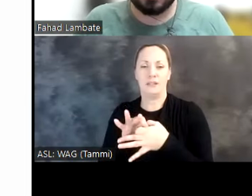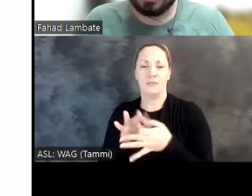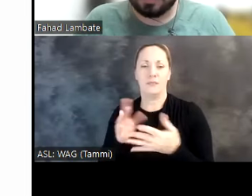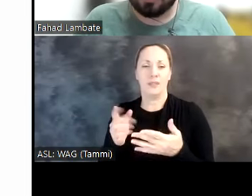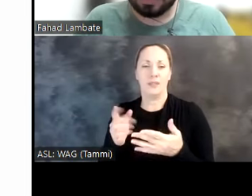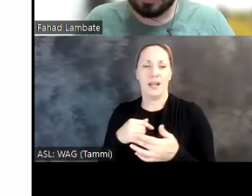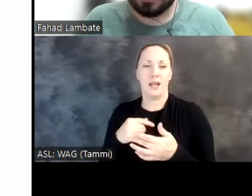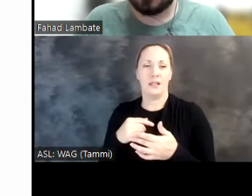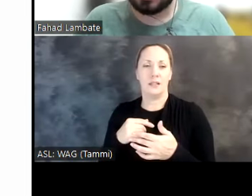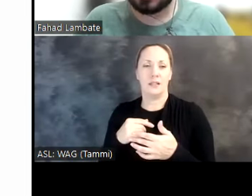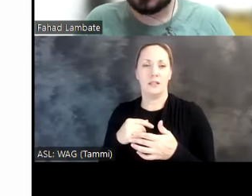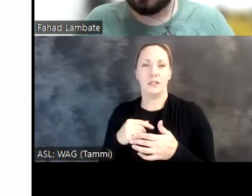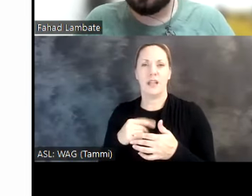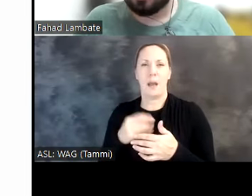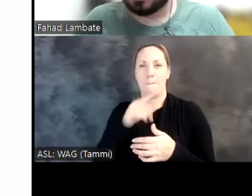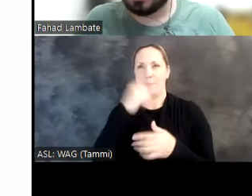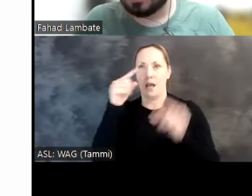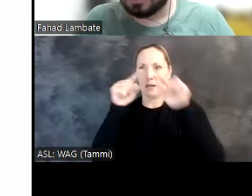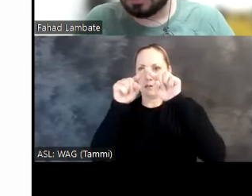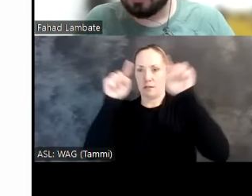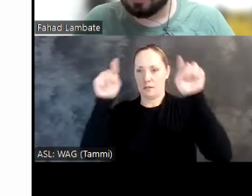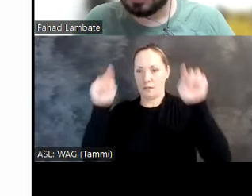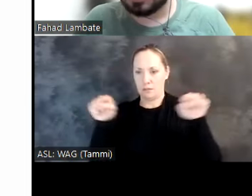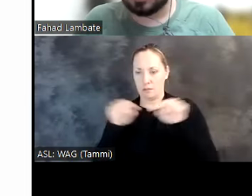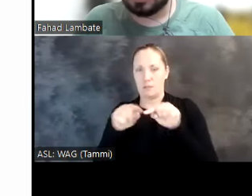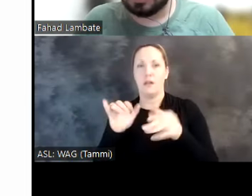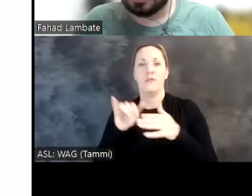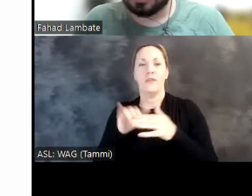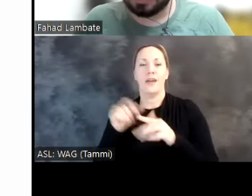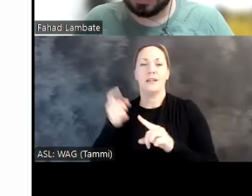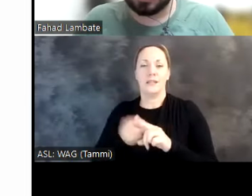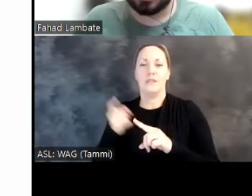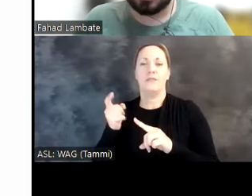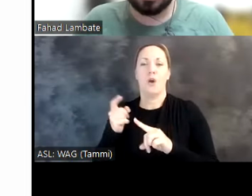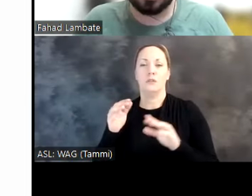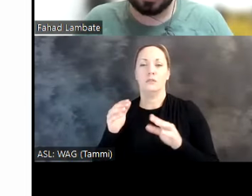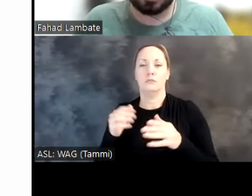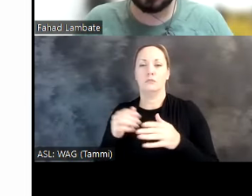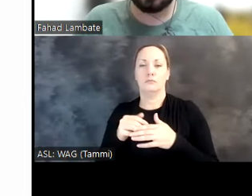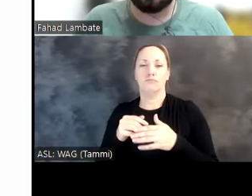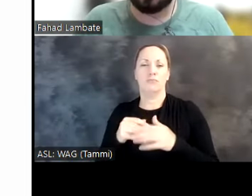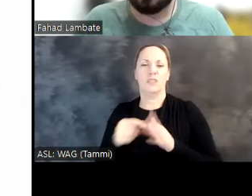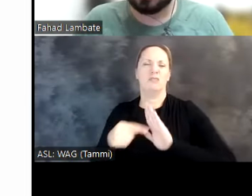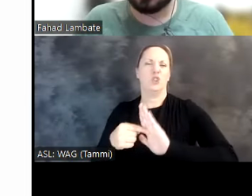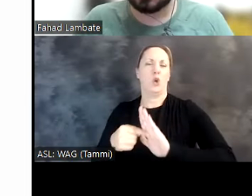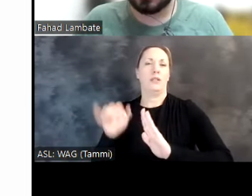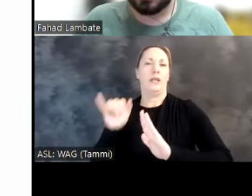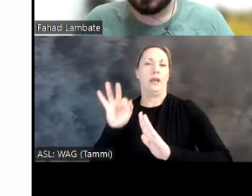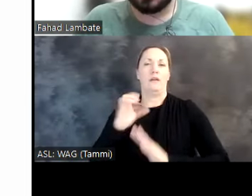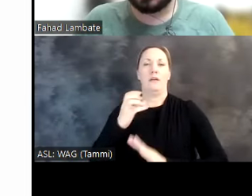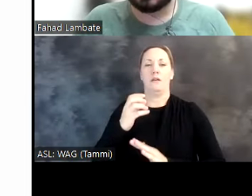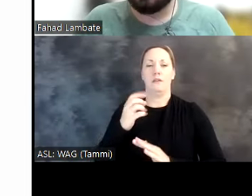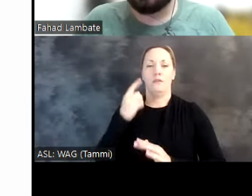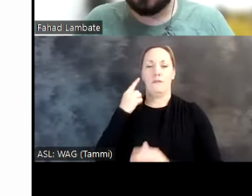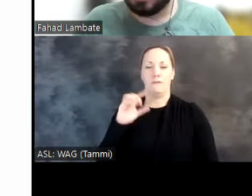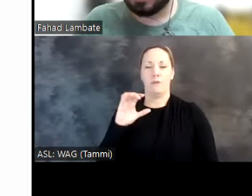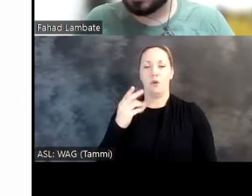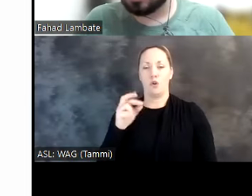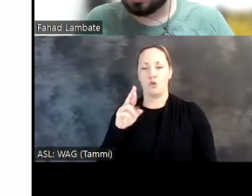black color outline, which is the default focus indicator in case of Chrome browser. It is